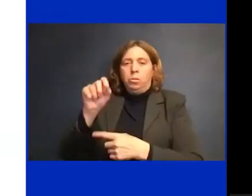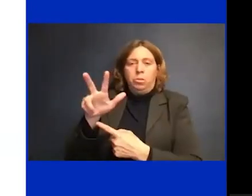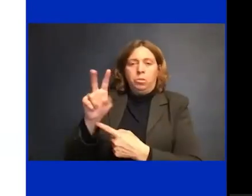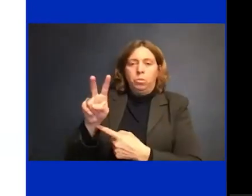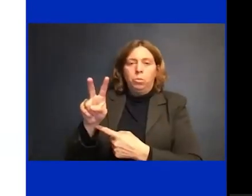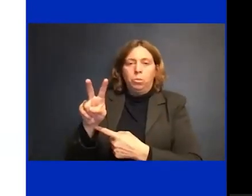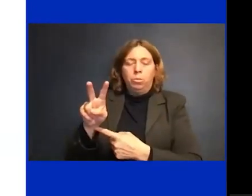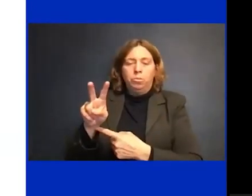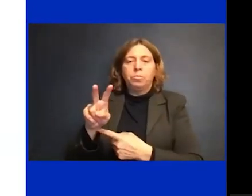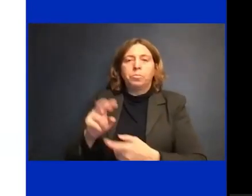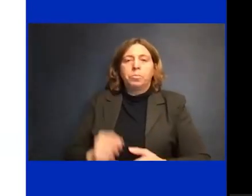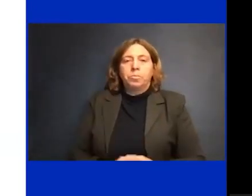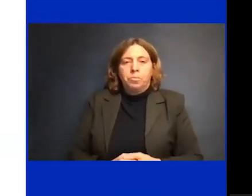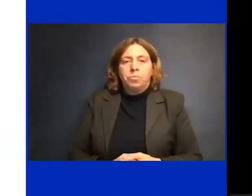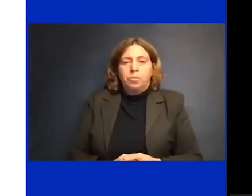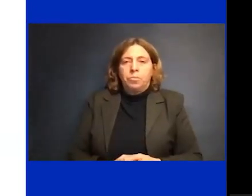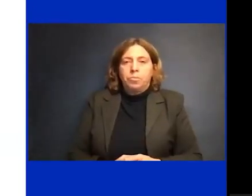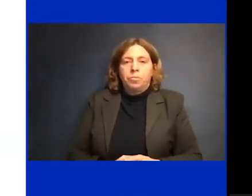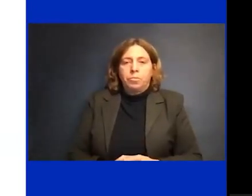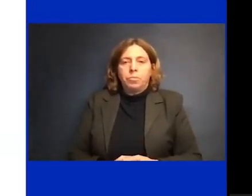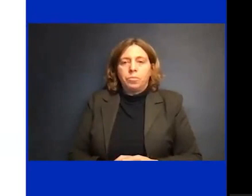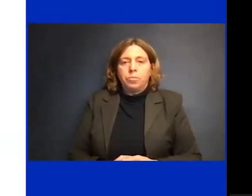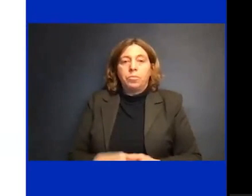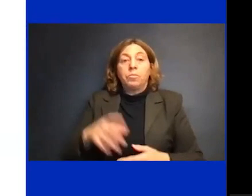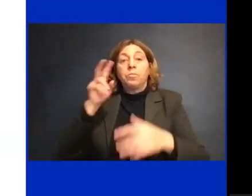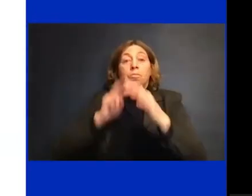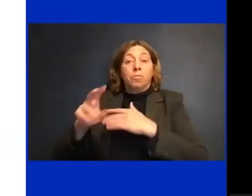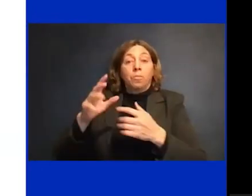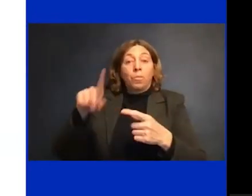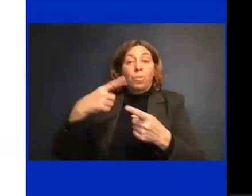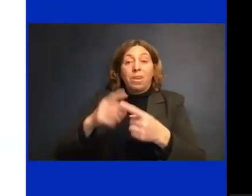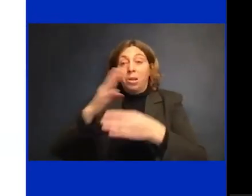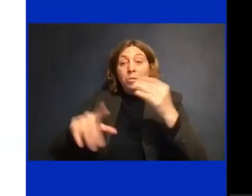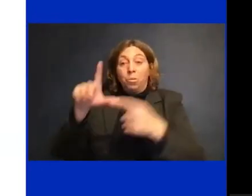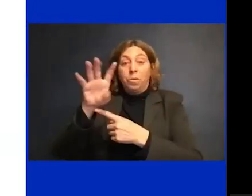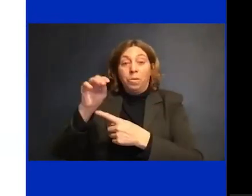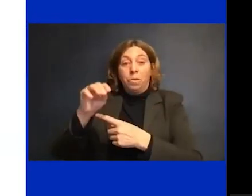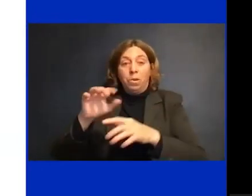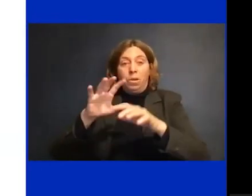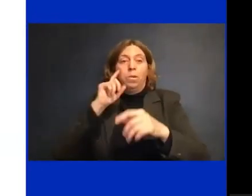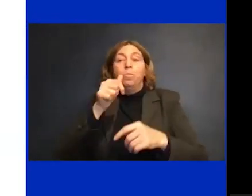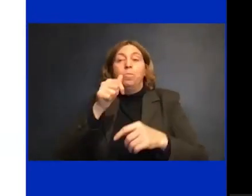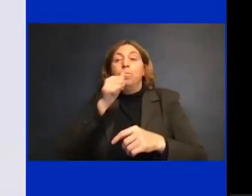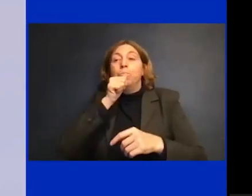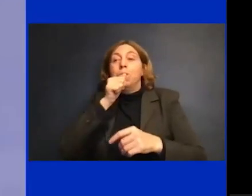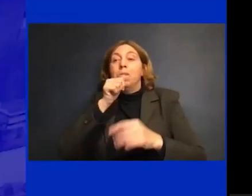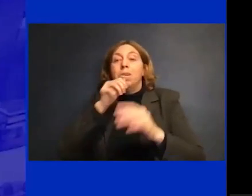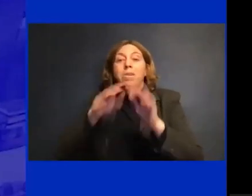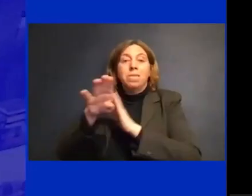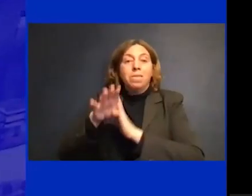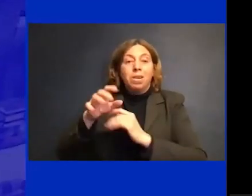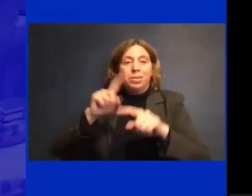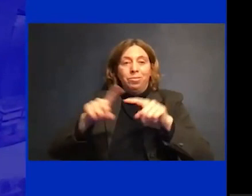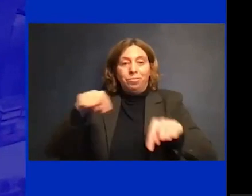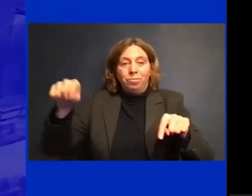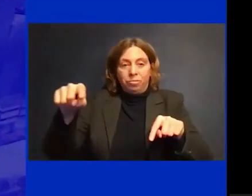of 2032. The private development will occur after then and are expected to be completed by 2040.